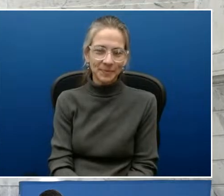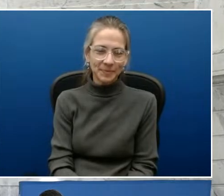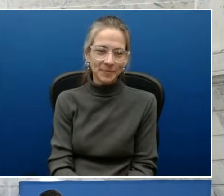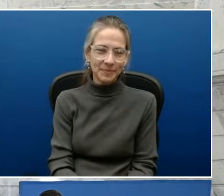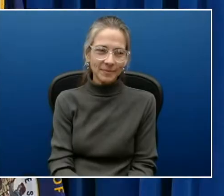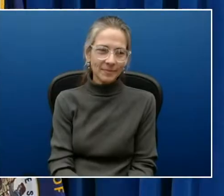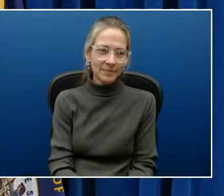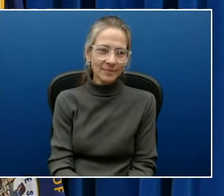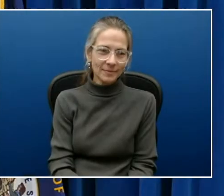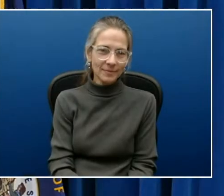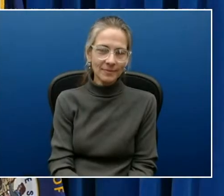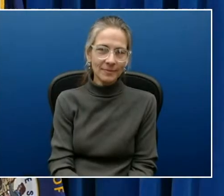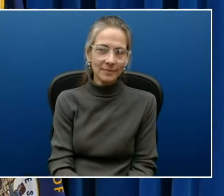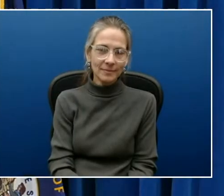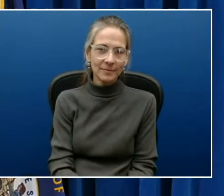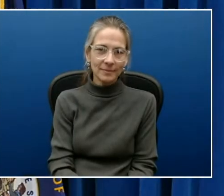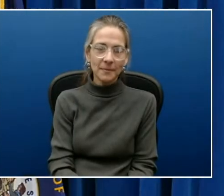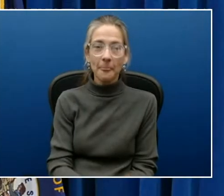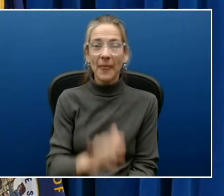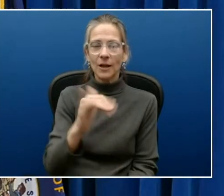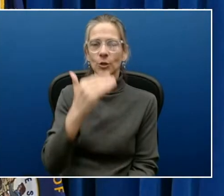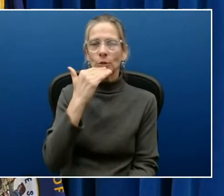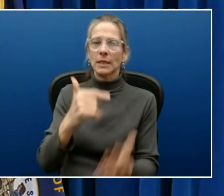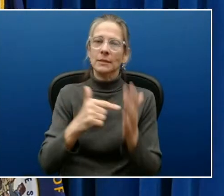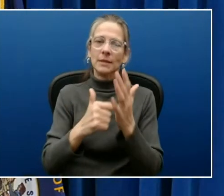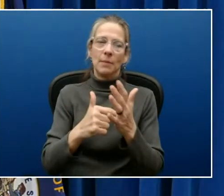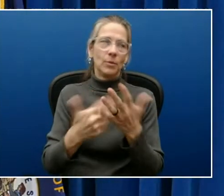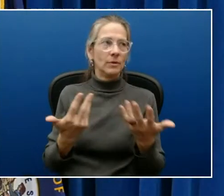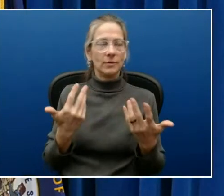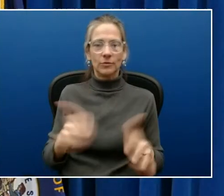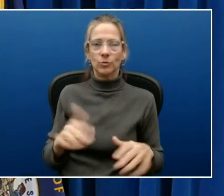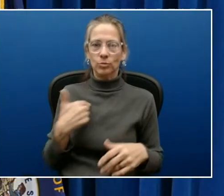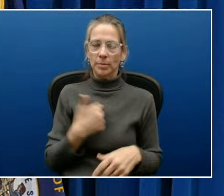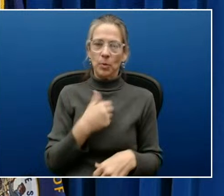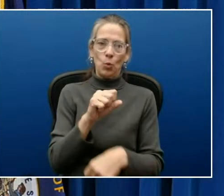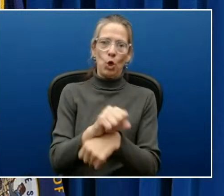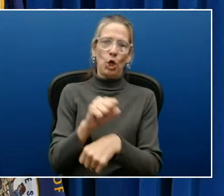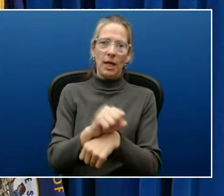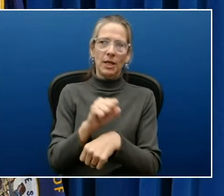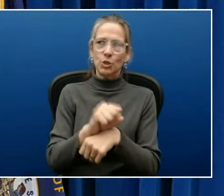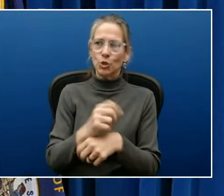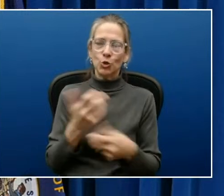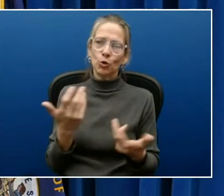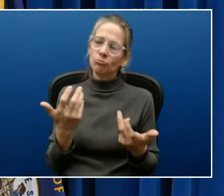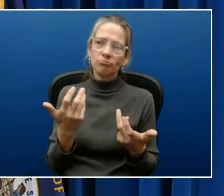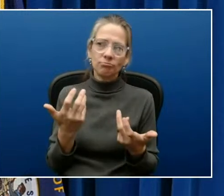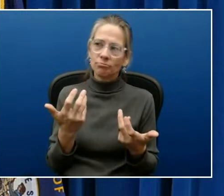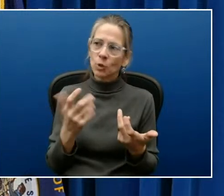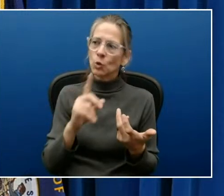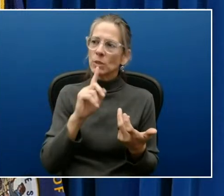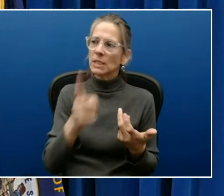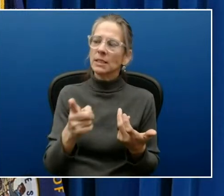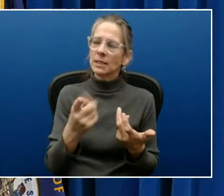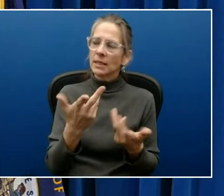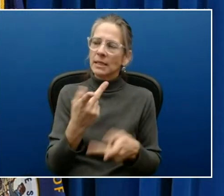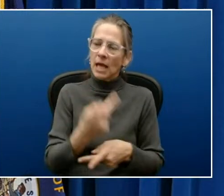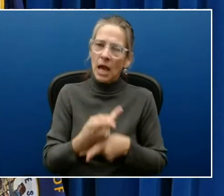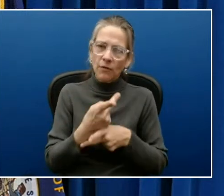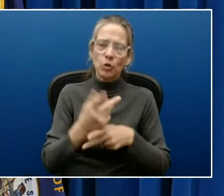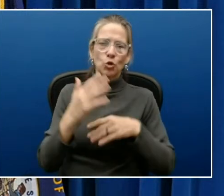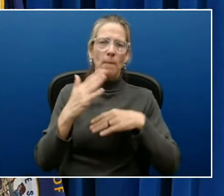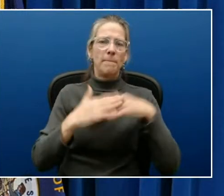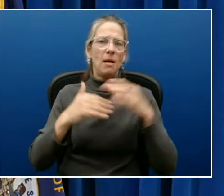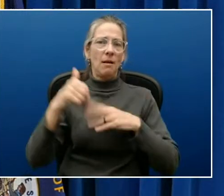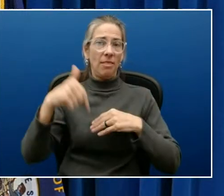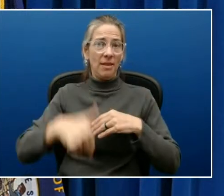I think it's just a good example of how we have been working to very carefully build this industry out with